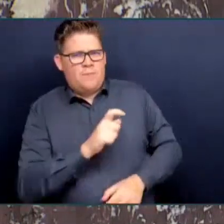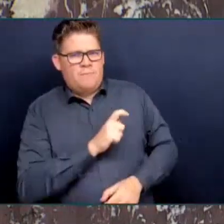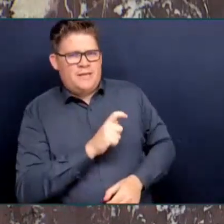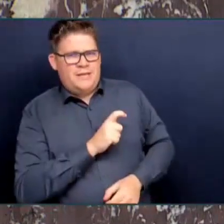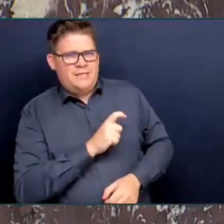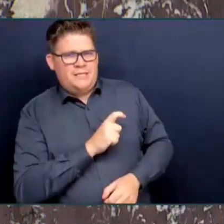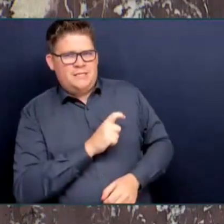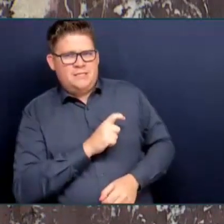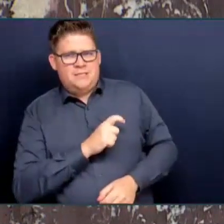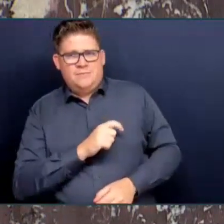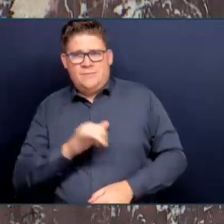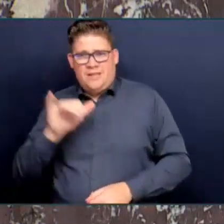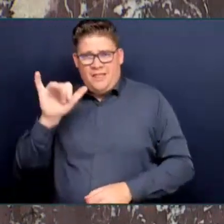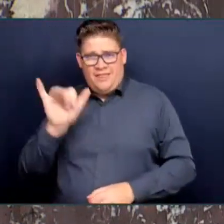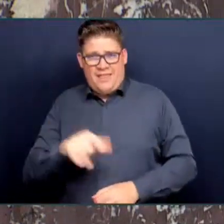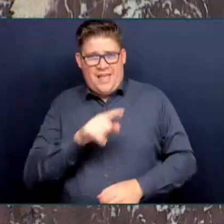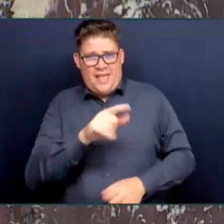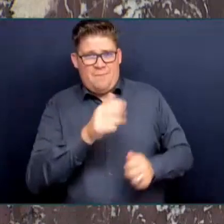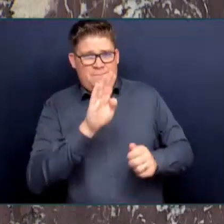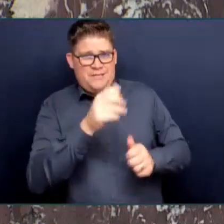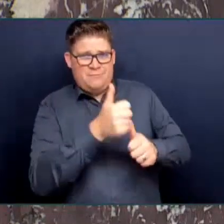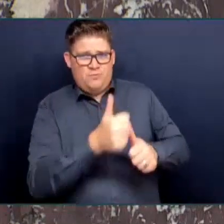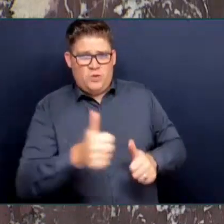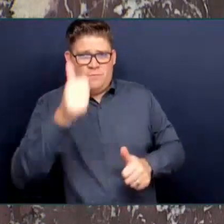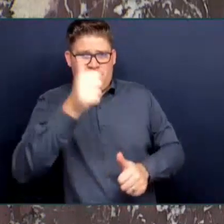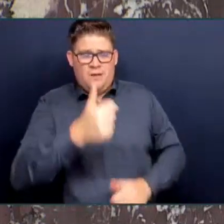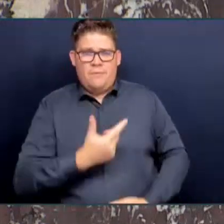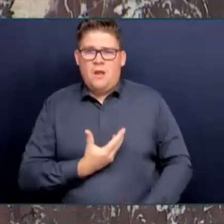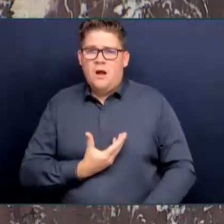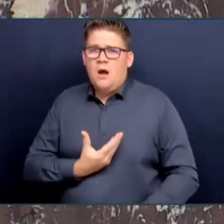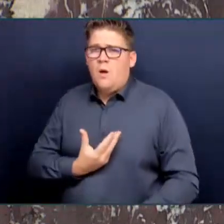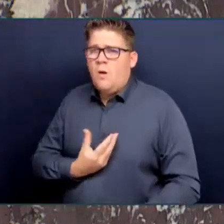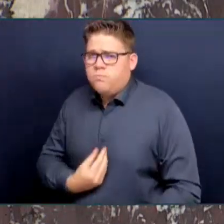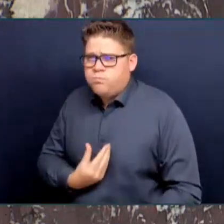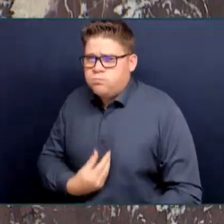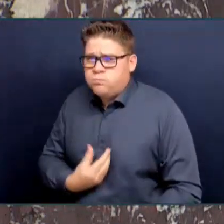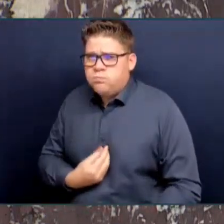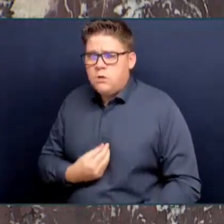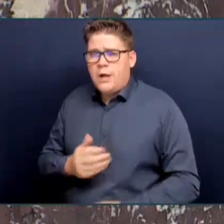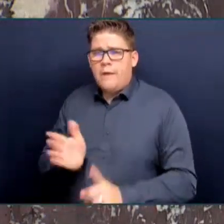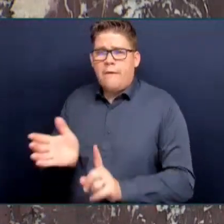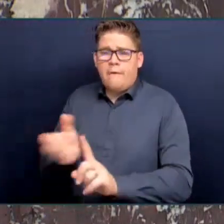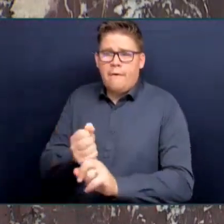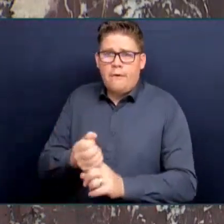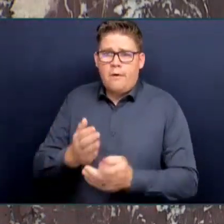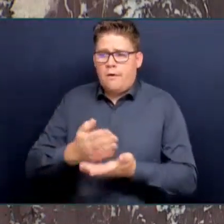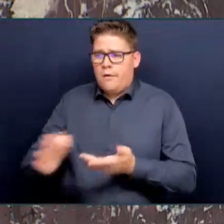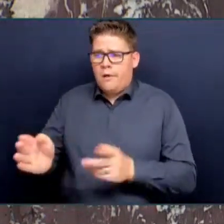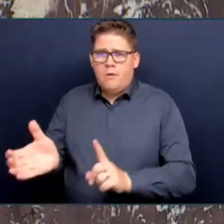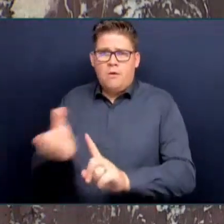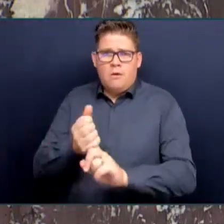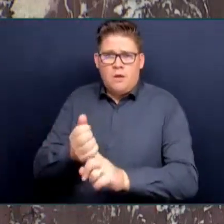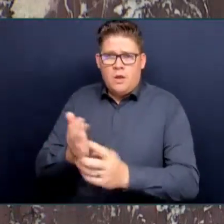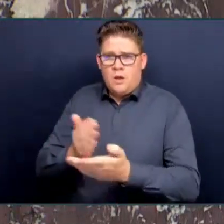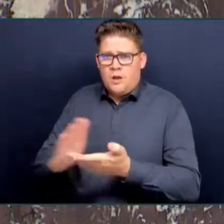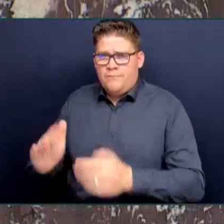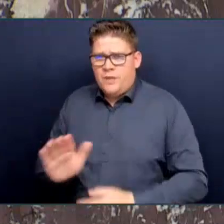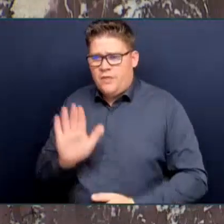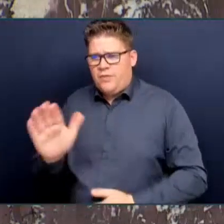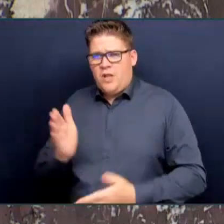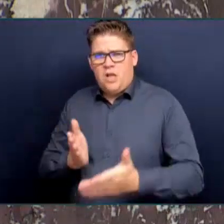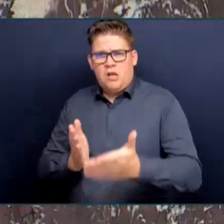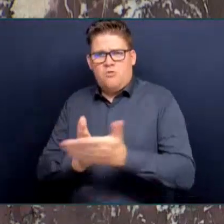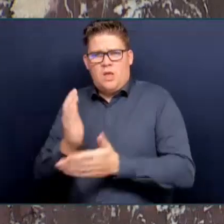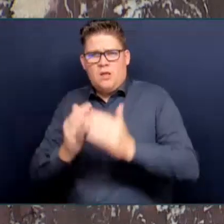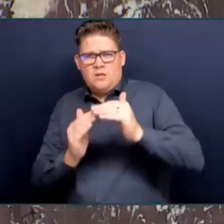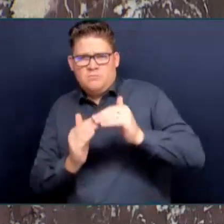ever put the rights of innocent victims ahead of a criminal's right to reoffend, given his radical past and terrible track record over the